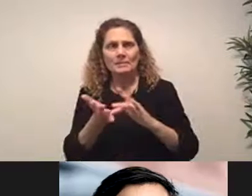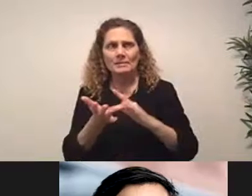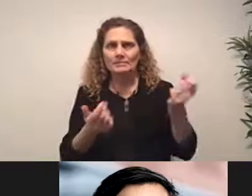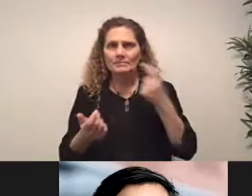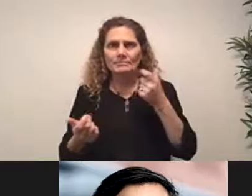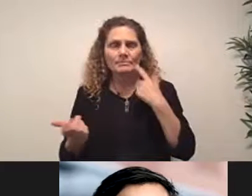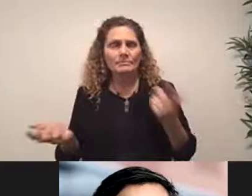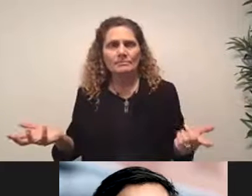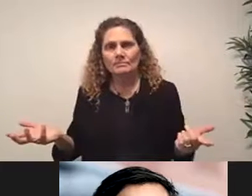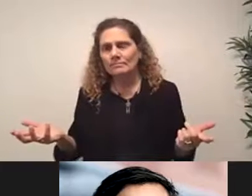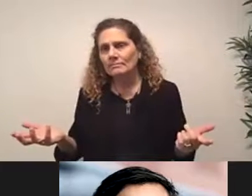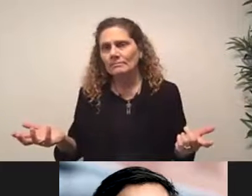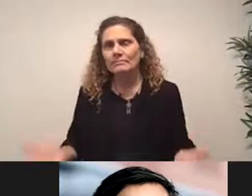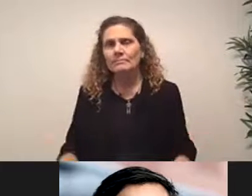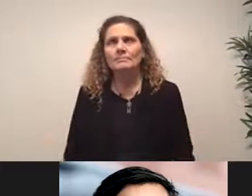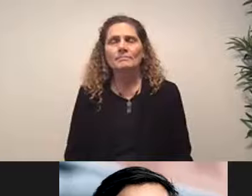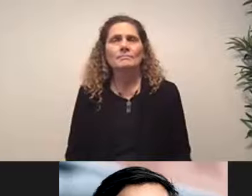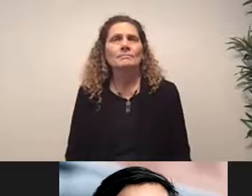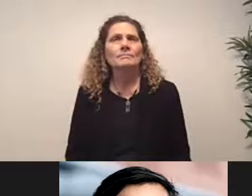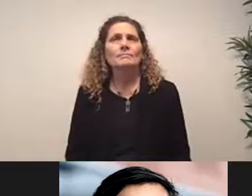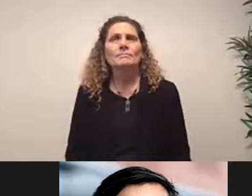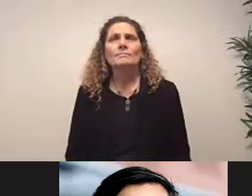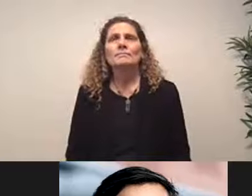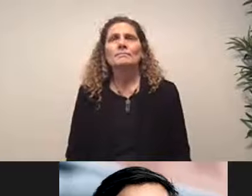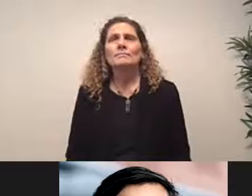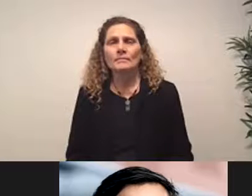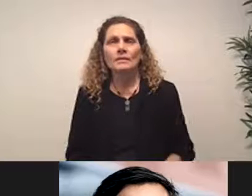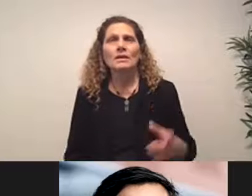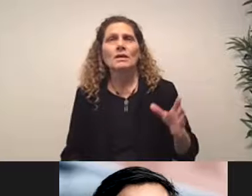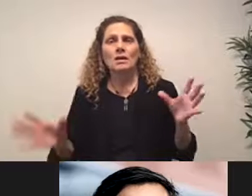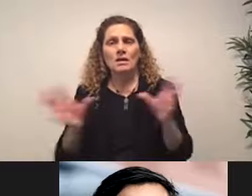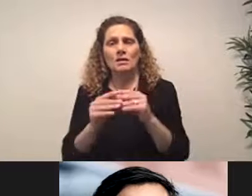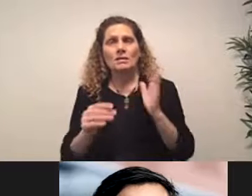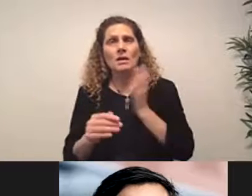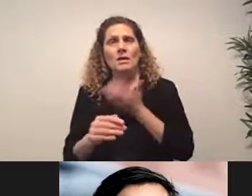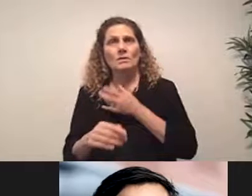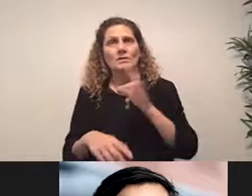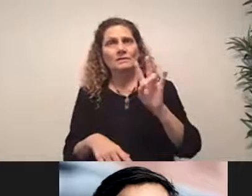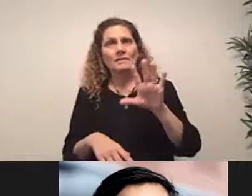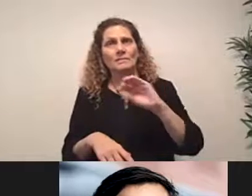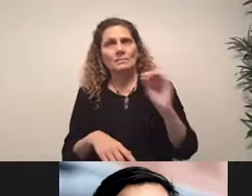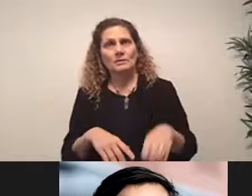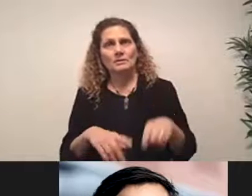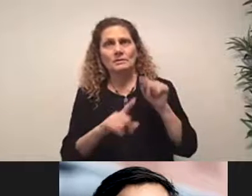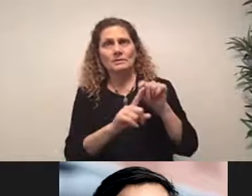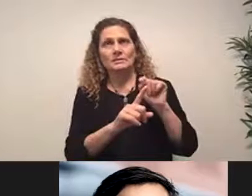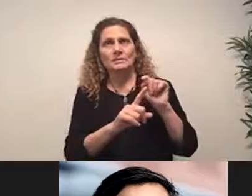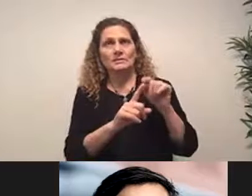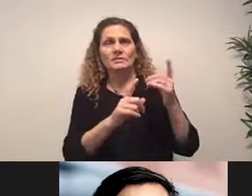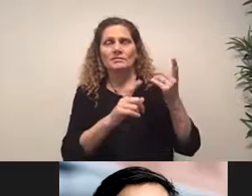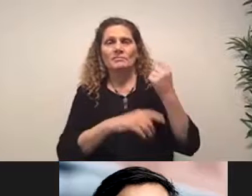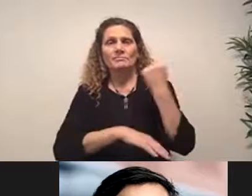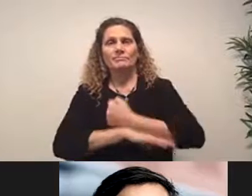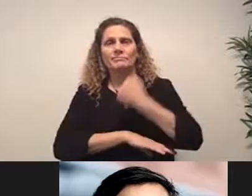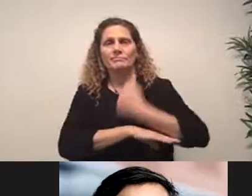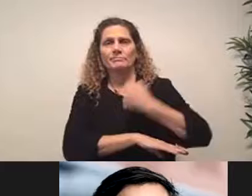businesses are at higher risk for failure, having to have operated under limited hours or services, or having gone through a period of